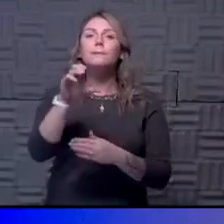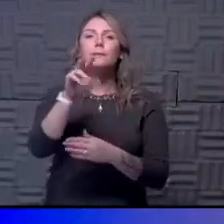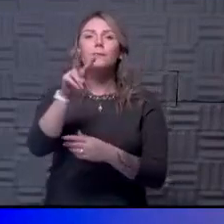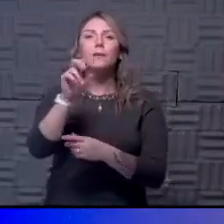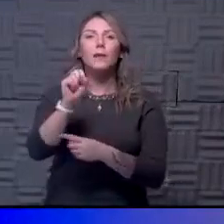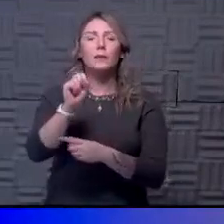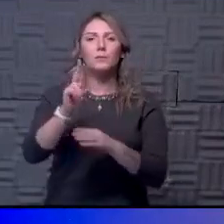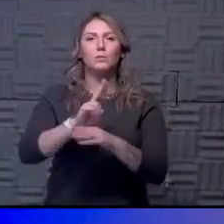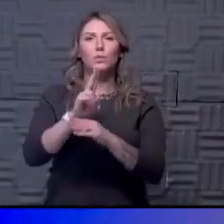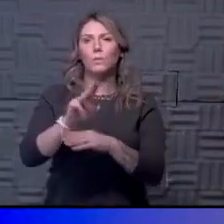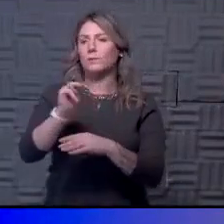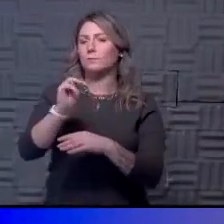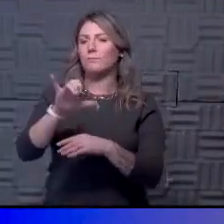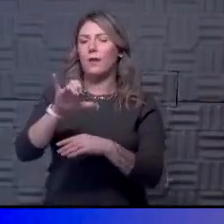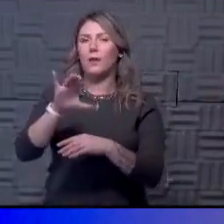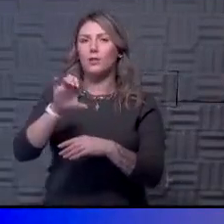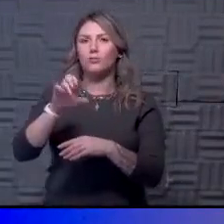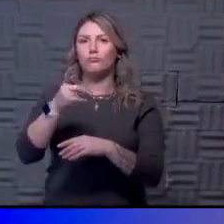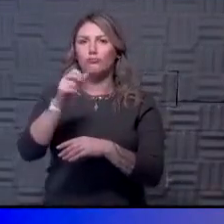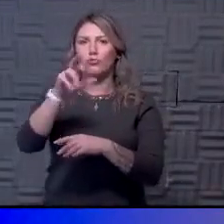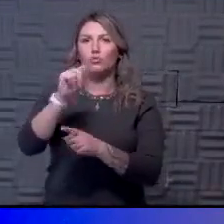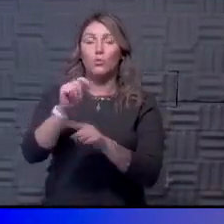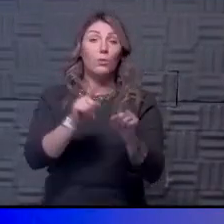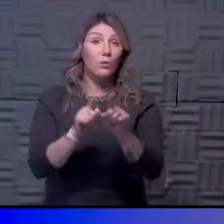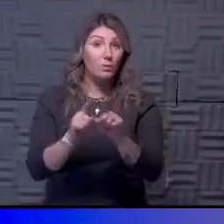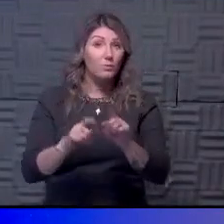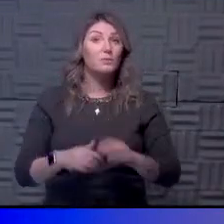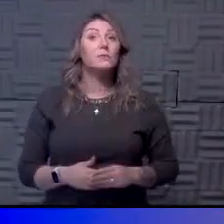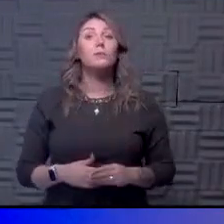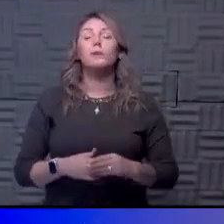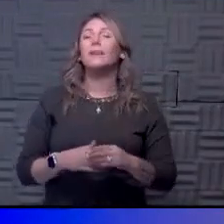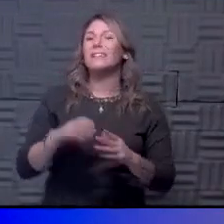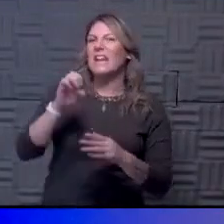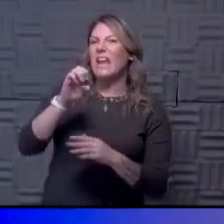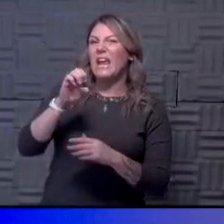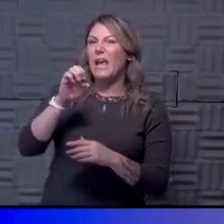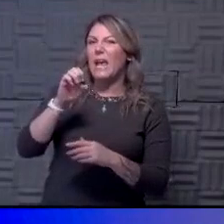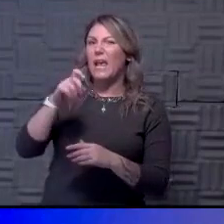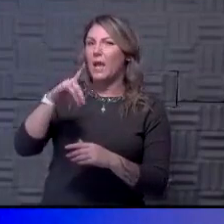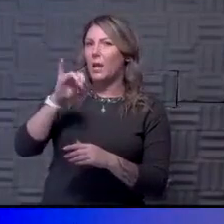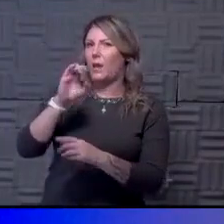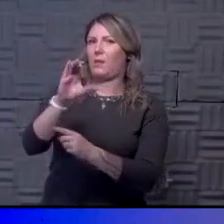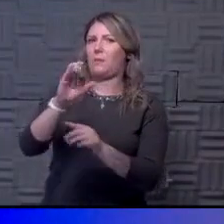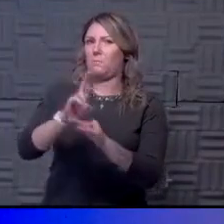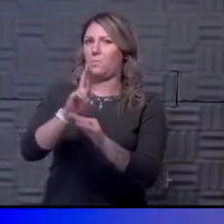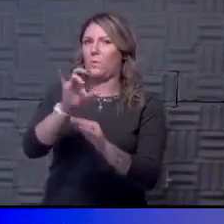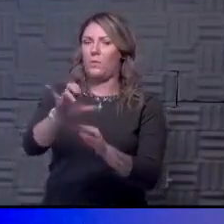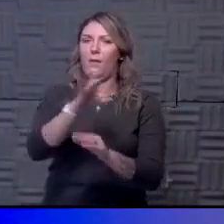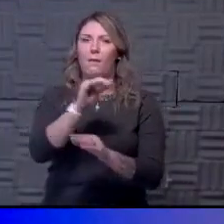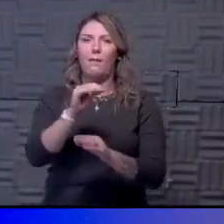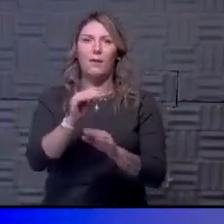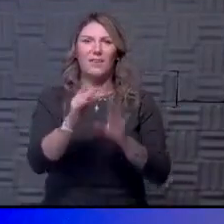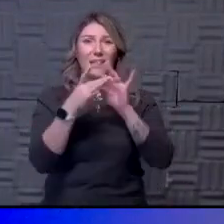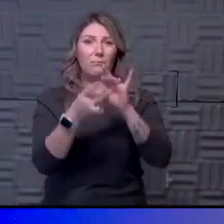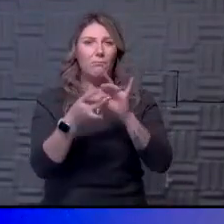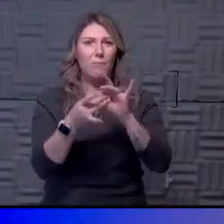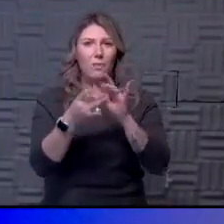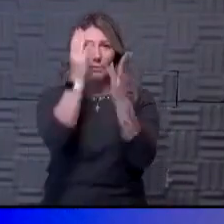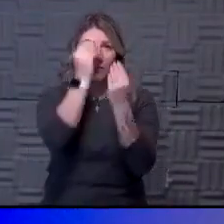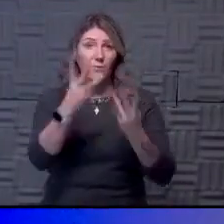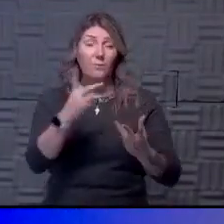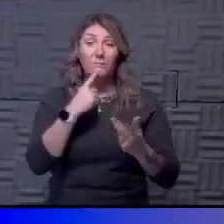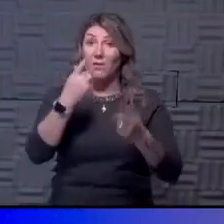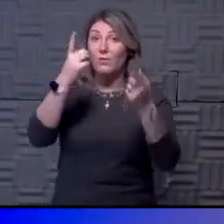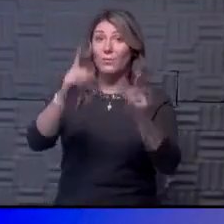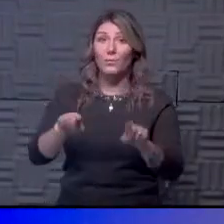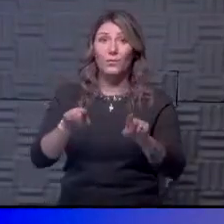uses MyChart as well, which is another thing that Epic uses, so hopefully you can link that information there, but I agree with